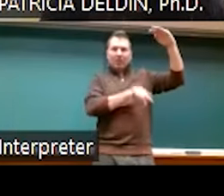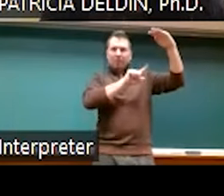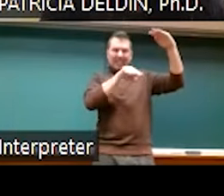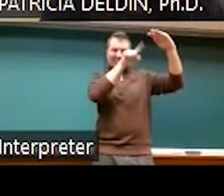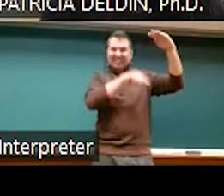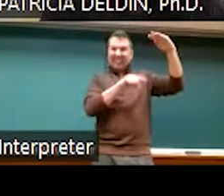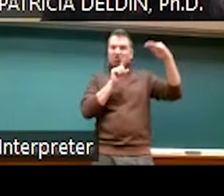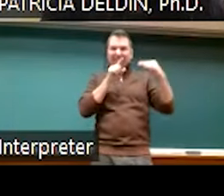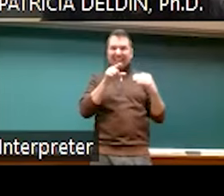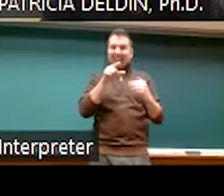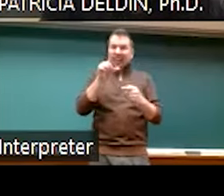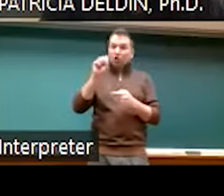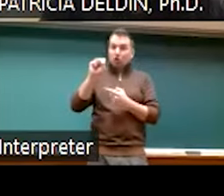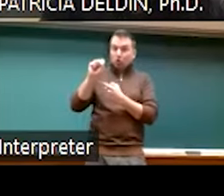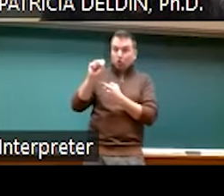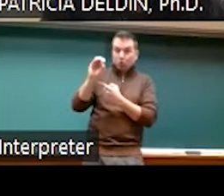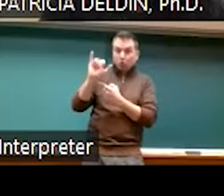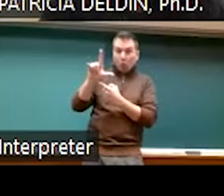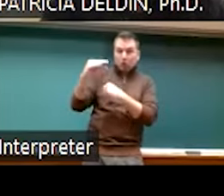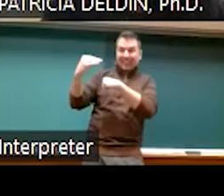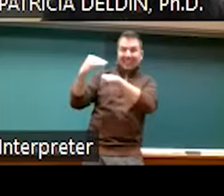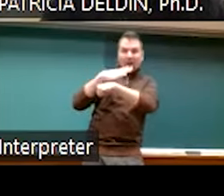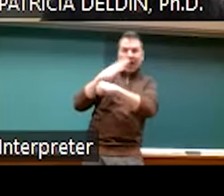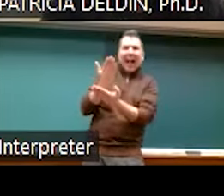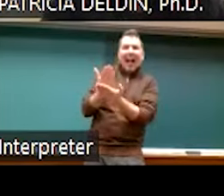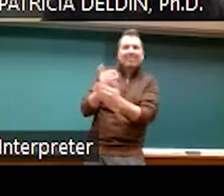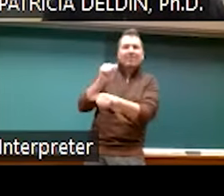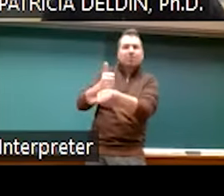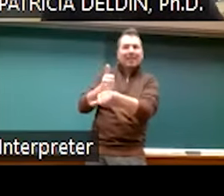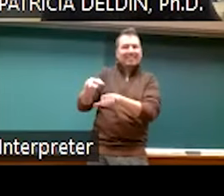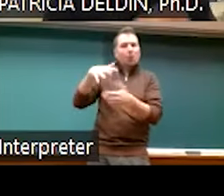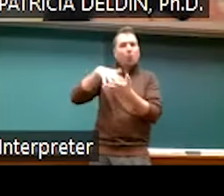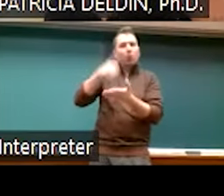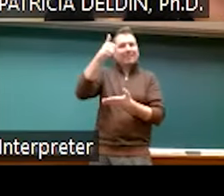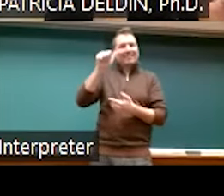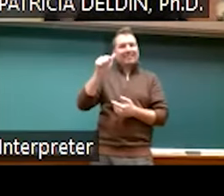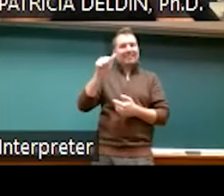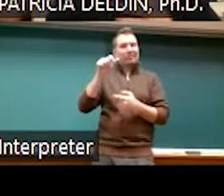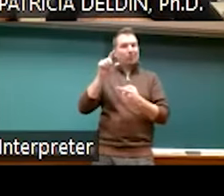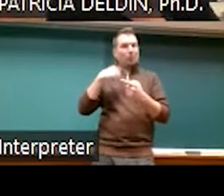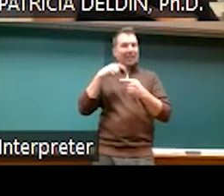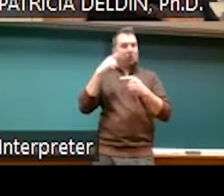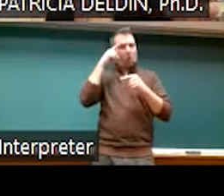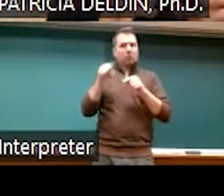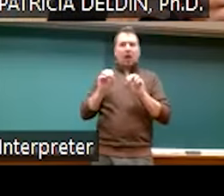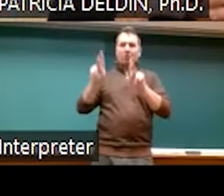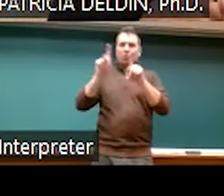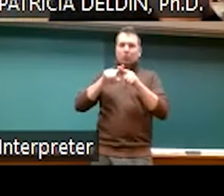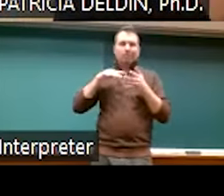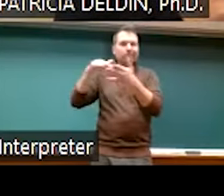in mood lifters because we didn't have an evidence-based literature to pull from. So what we did instead is we picked things that were sort